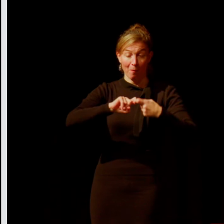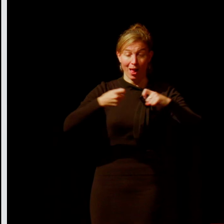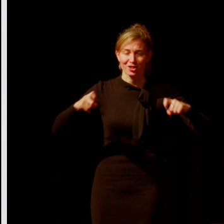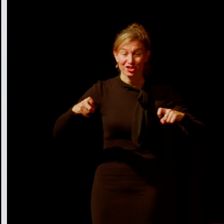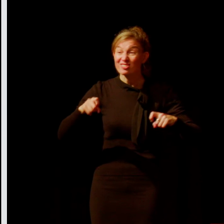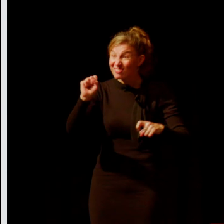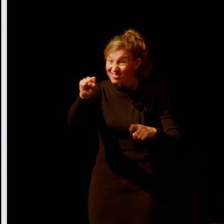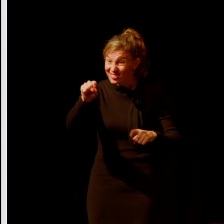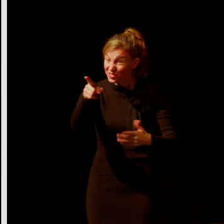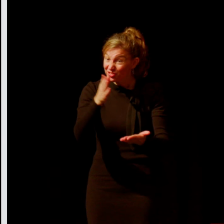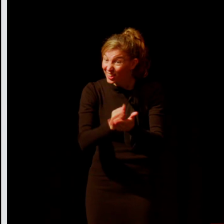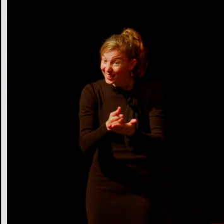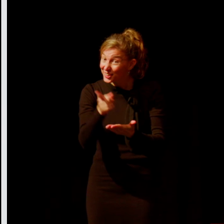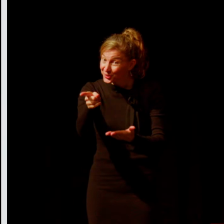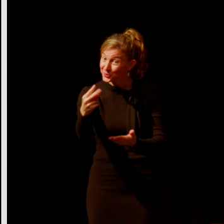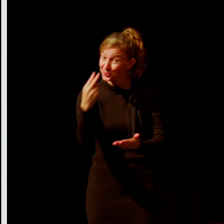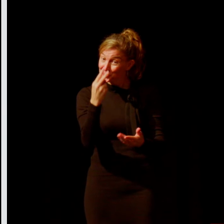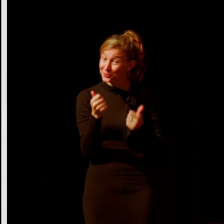and cryptocurrency.